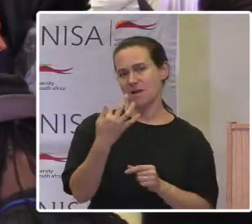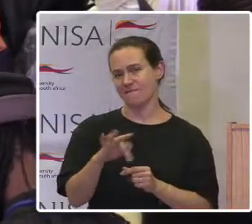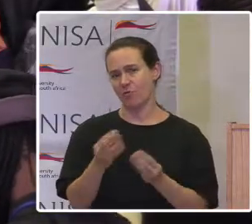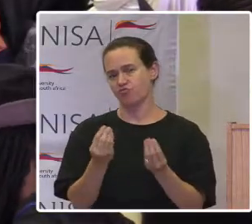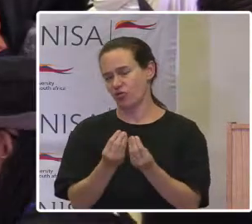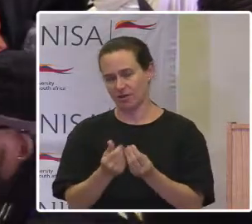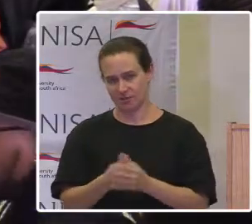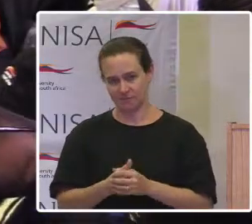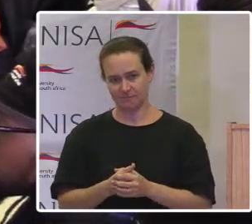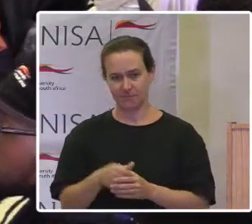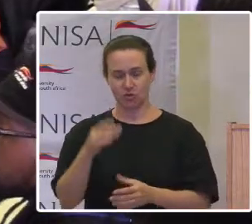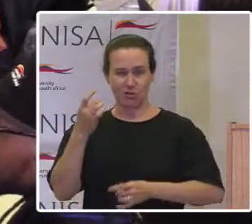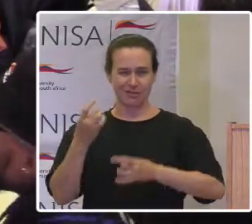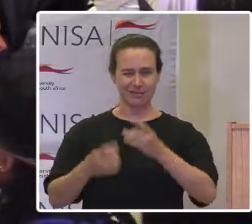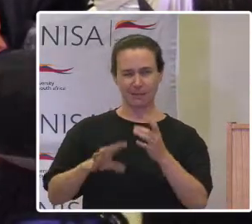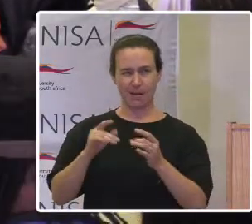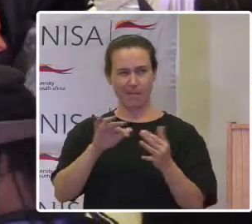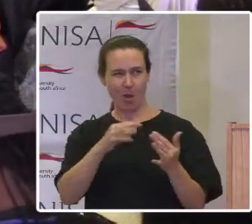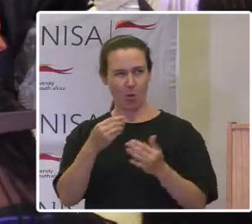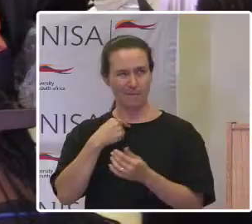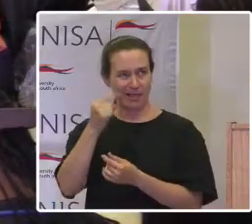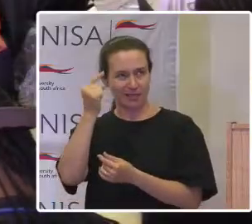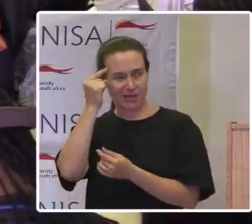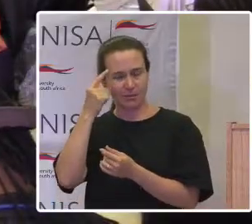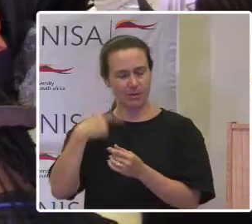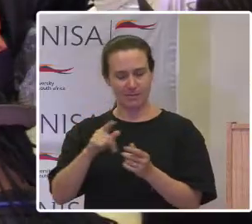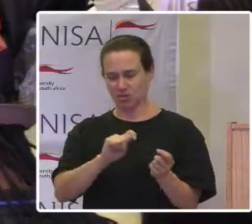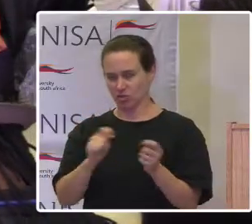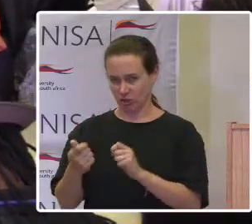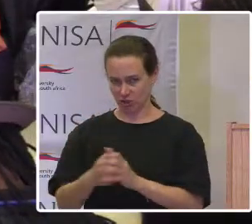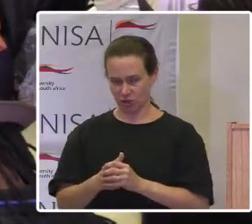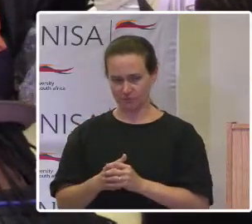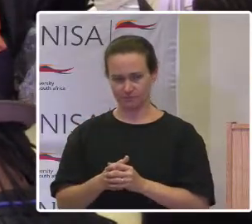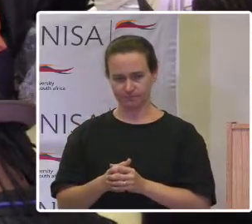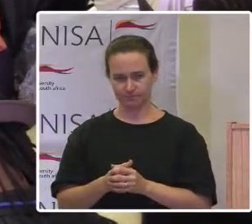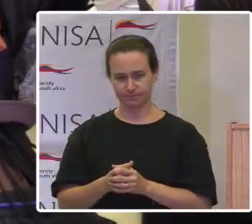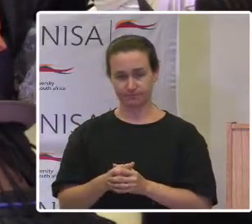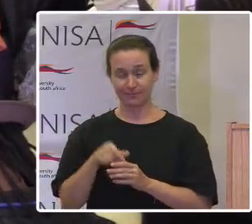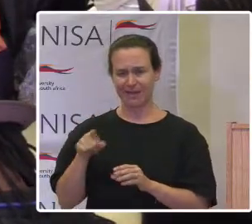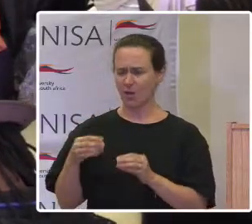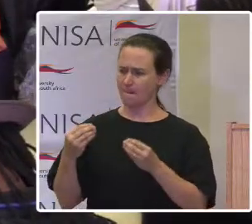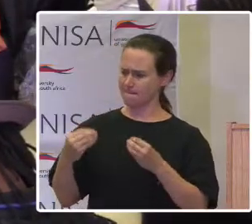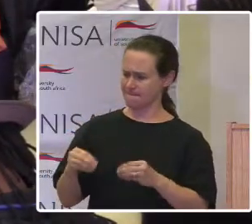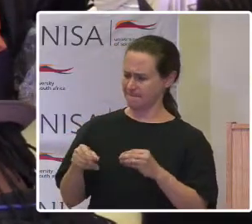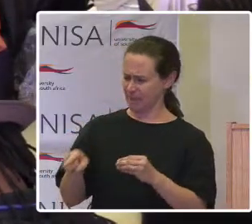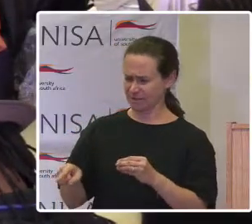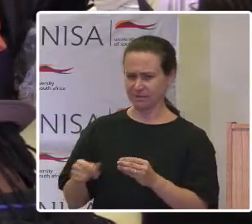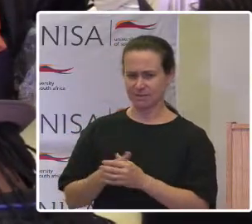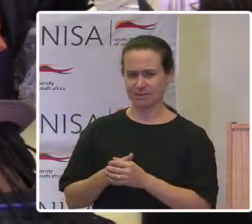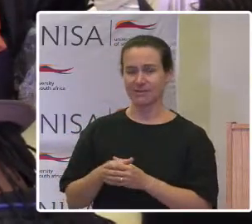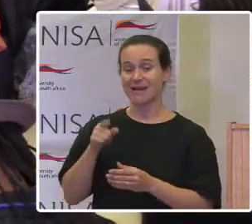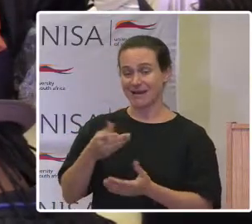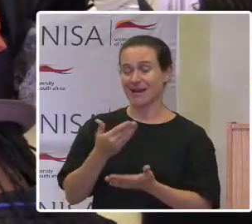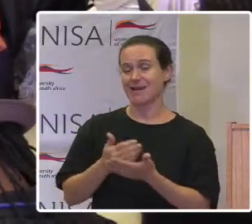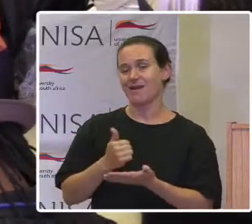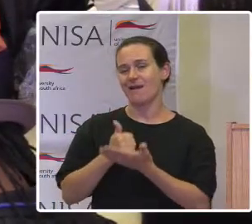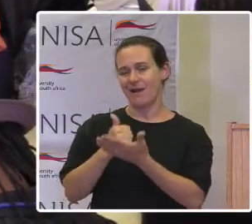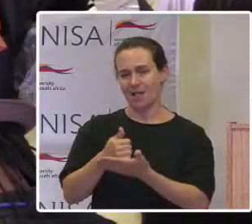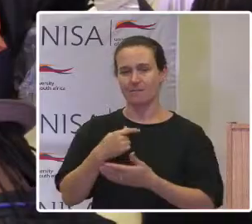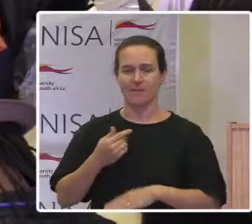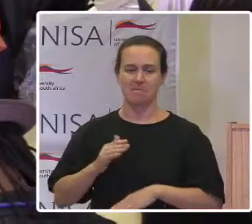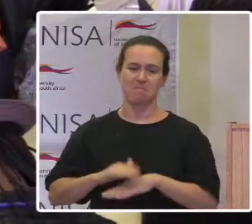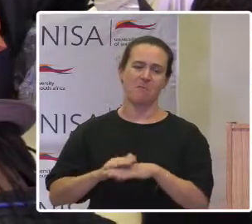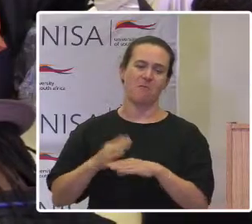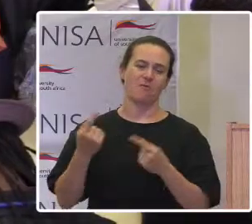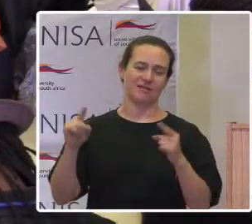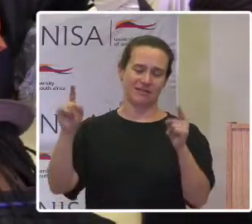sometimes shifting the way you see certain things, especially where business is related, could help you get the foot in, especially